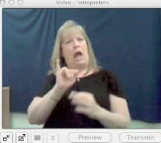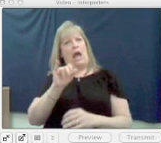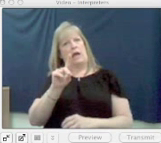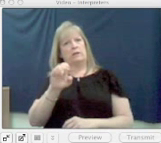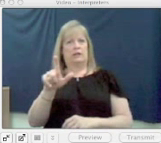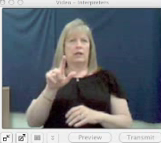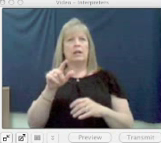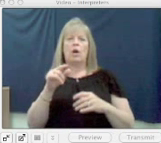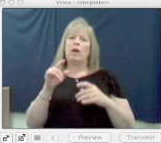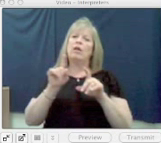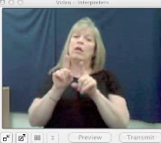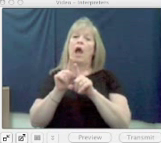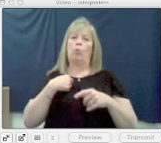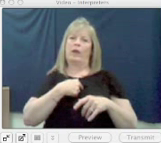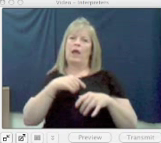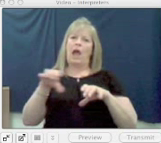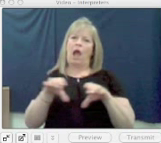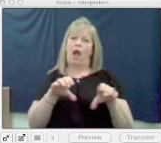there.